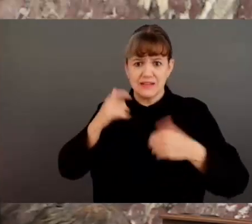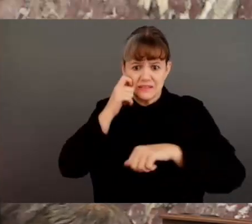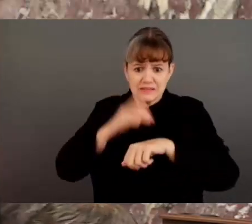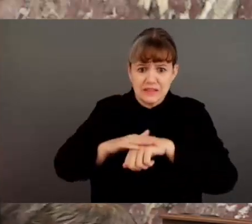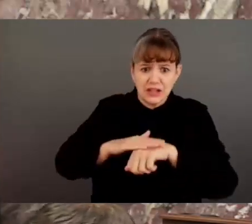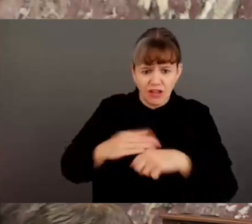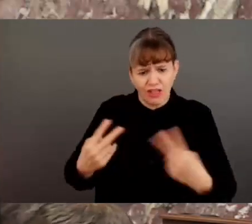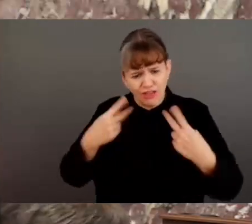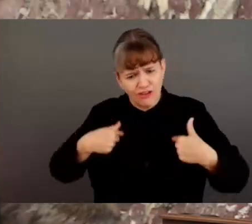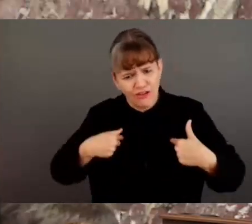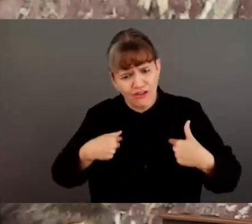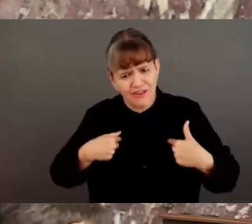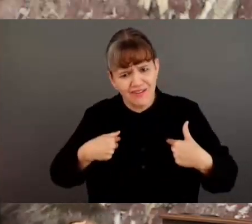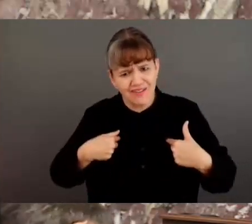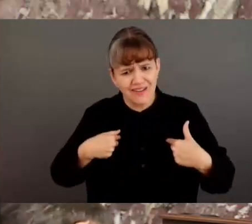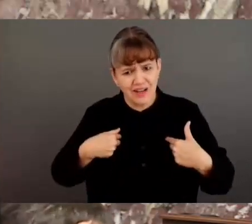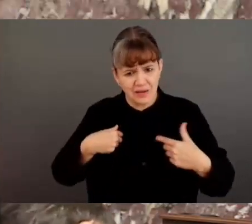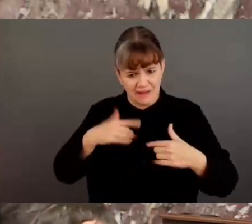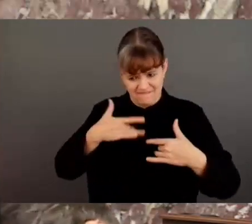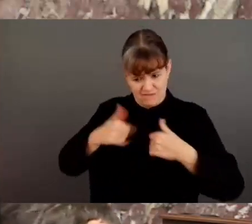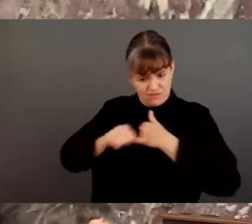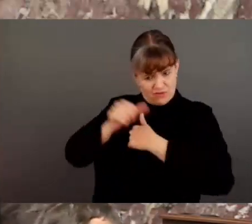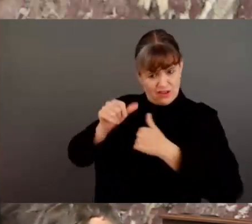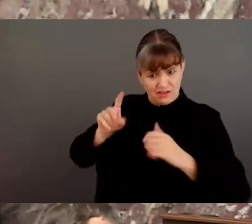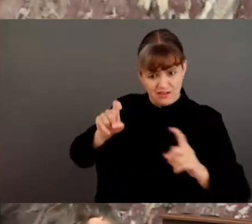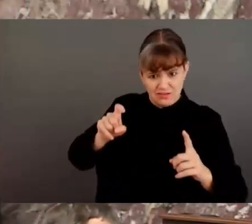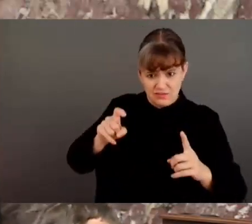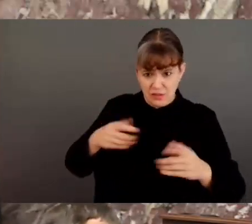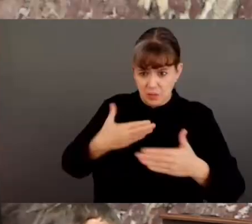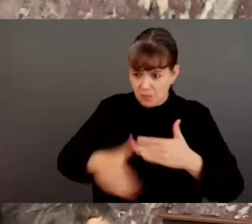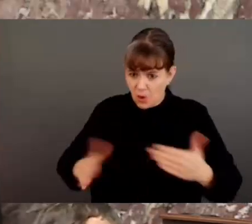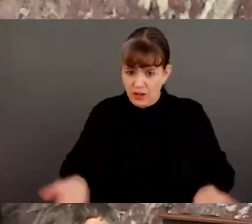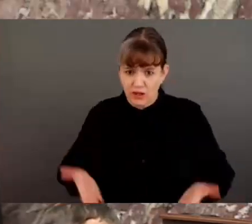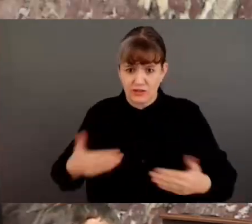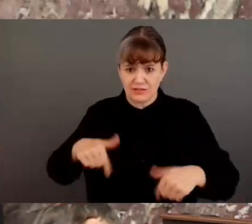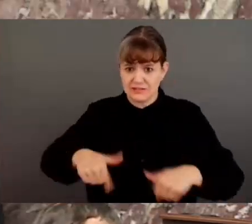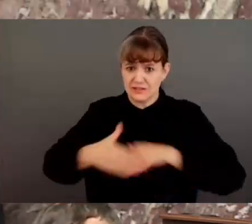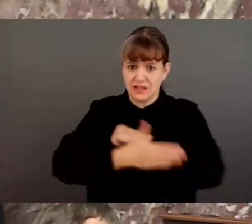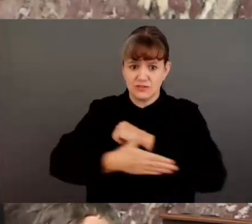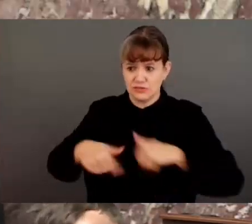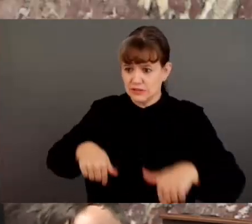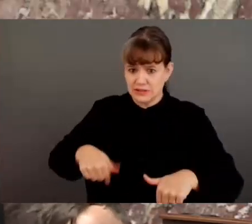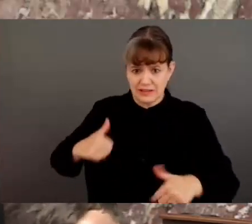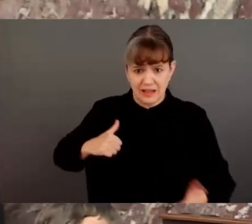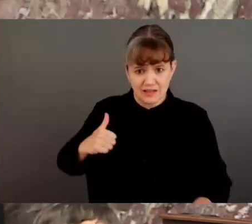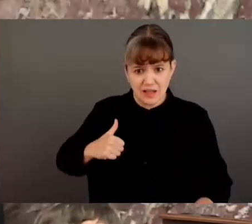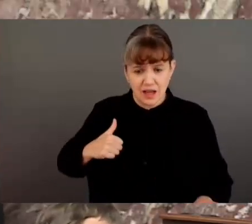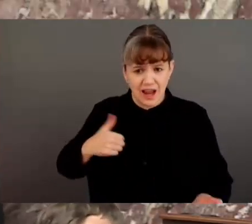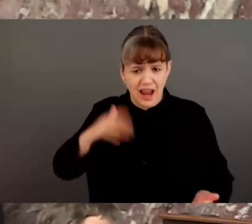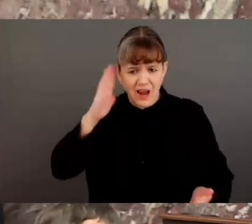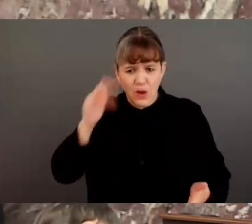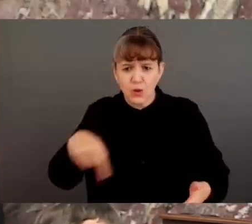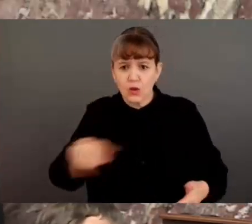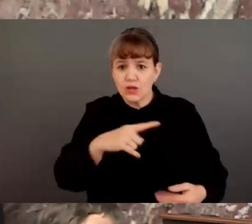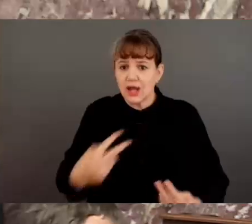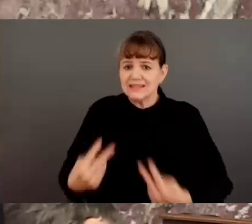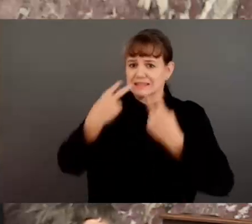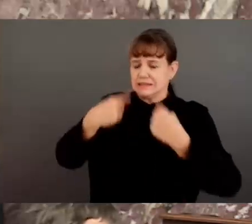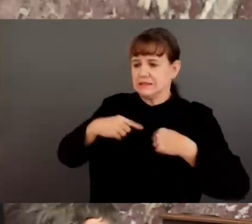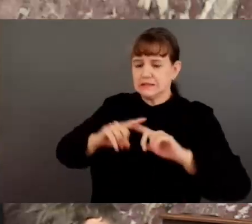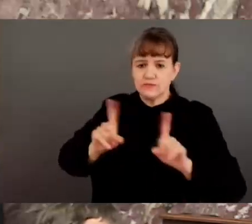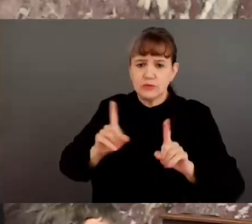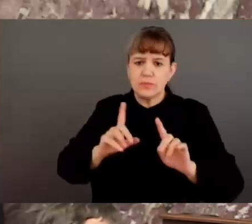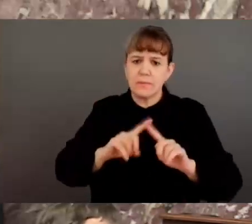Canada, and I know the member doesn't see the difference between the two, but we all have an opportunity to contribute to this country. It doesn't matter where you come